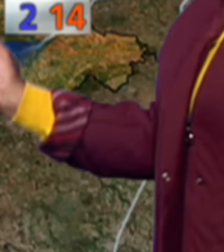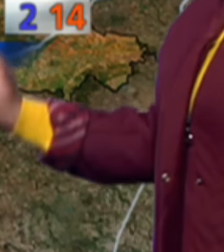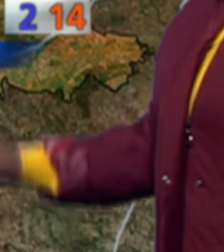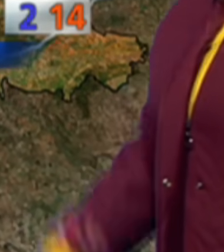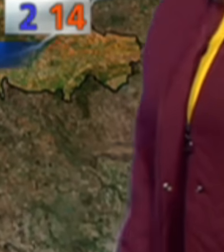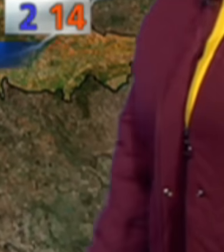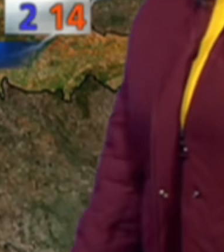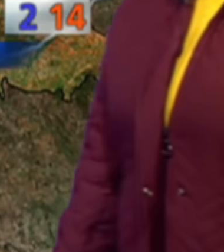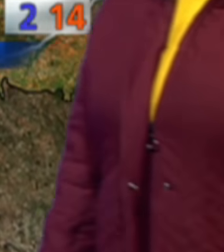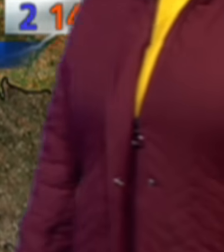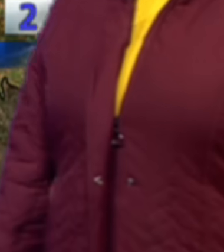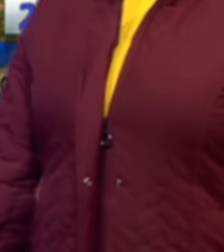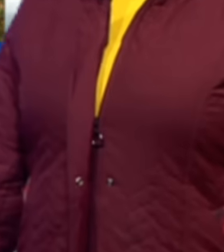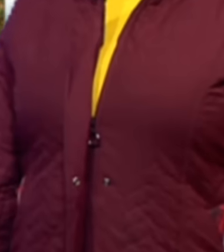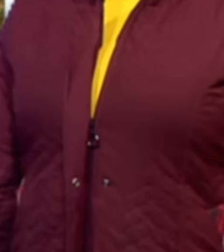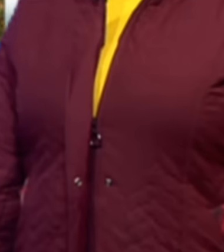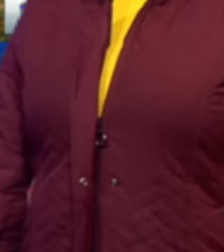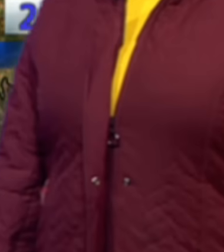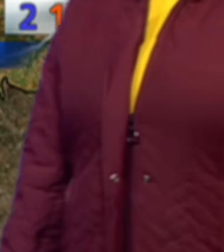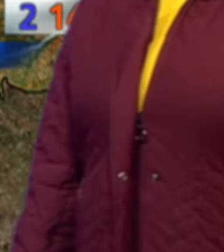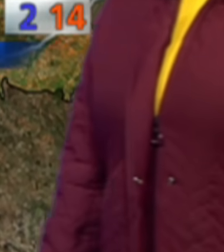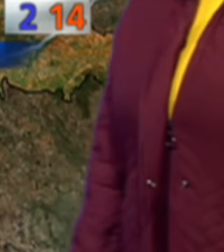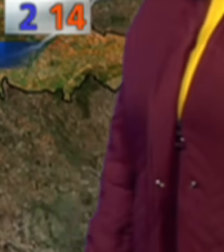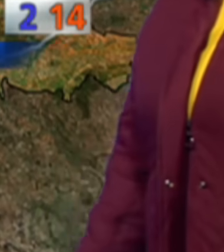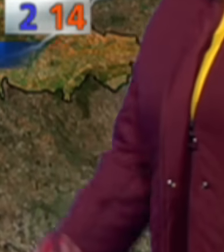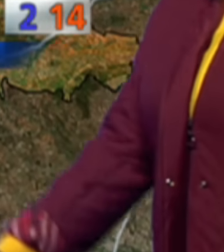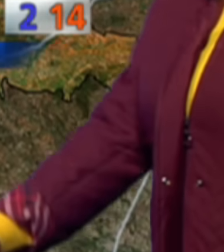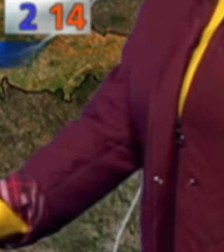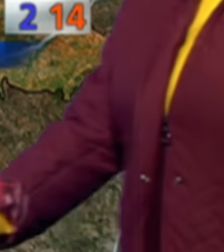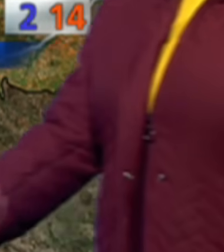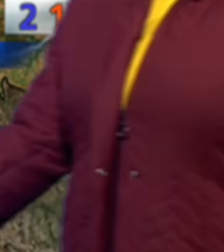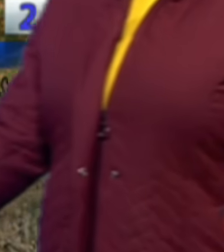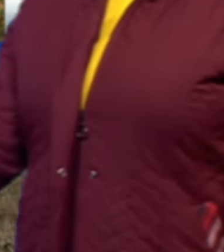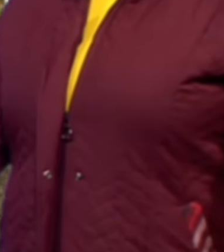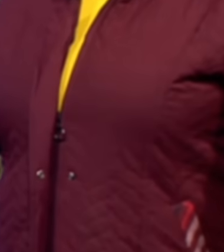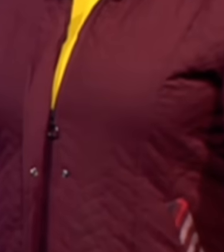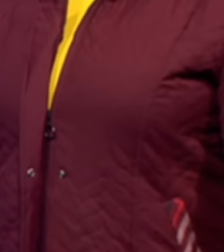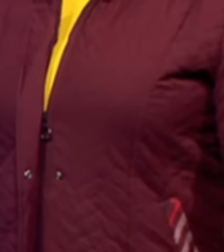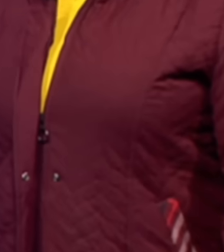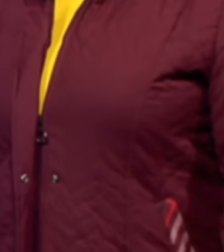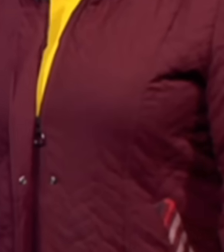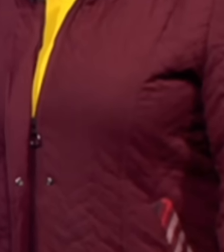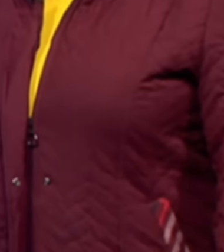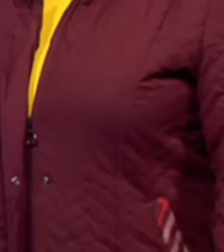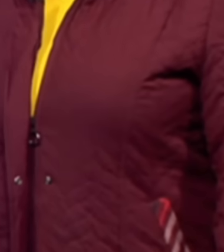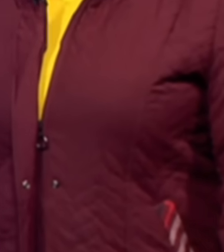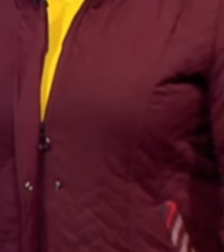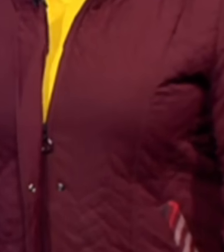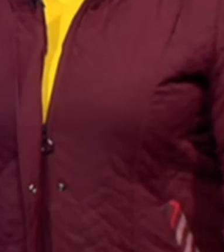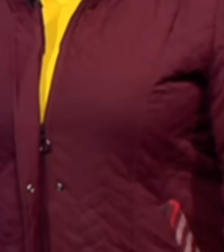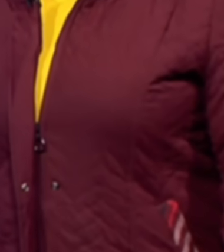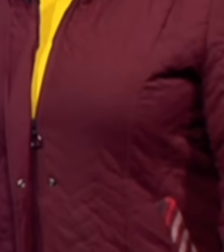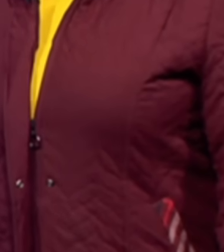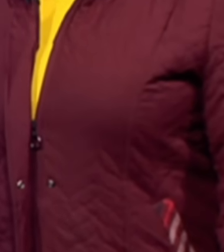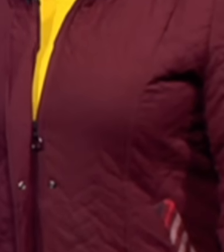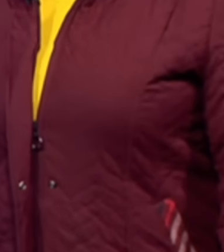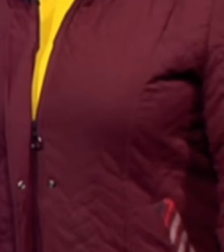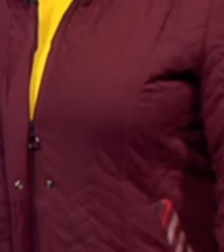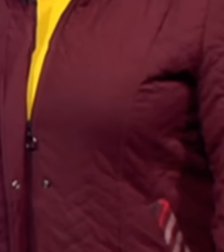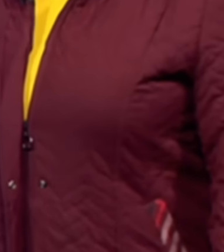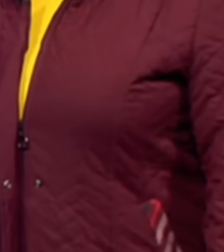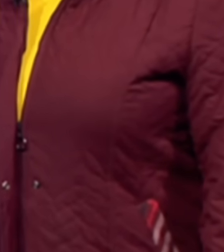le Potchefstroom le gona go tla be go ntse go tonya gobane go tla be ke nako e la rena ya marega ge lebelela gona dikarolong tše ntšana le gona Botaung go tla be